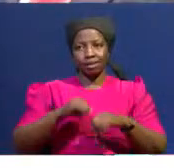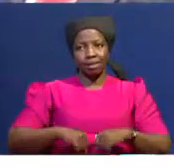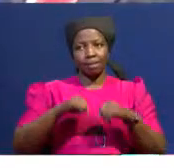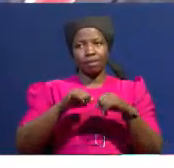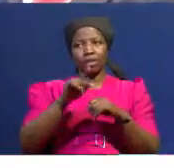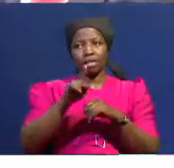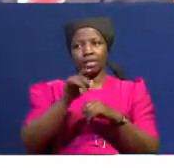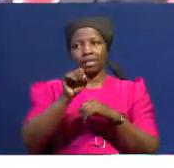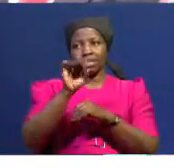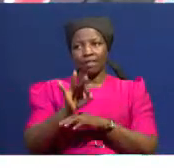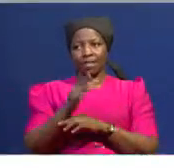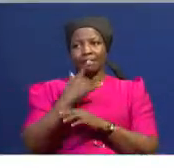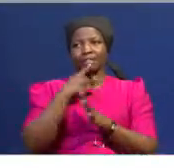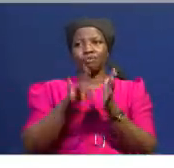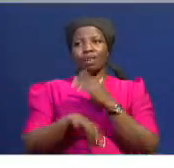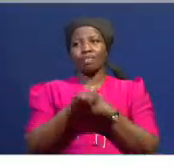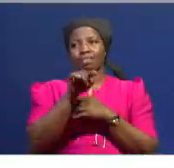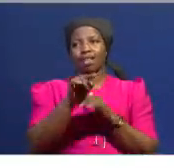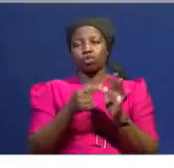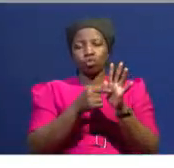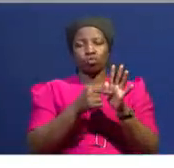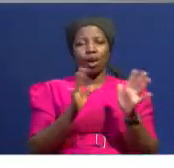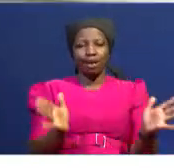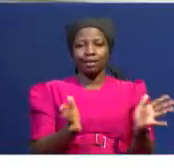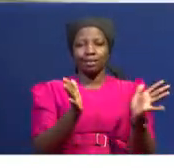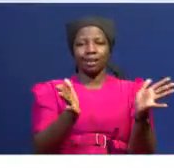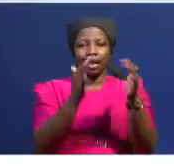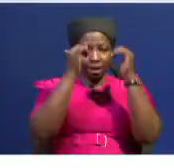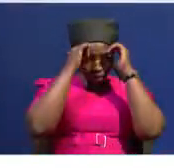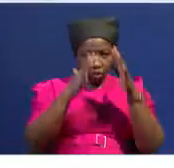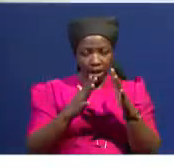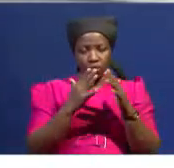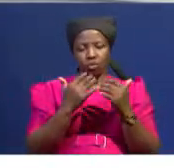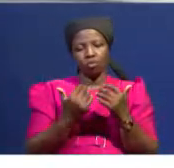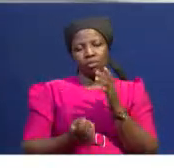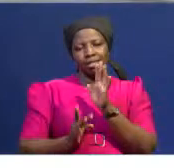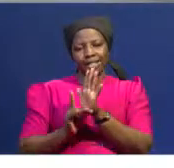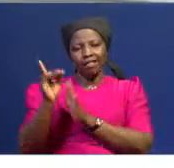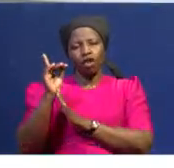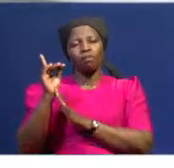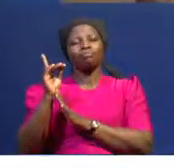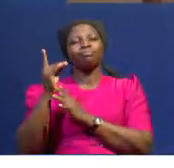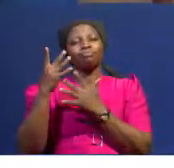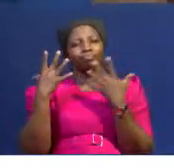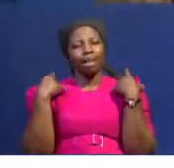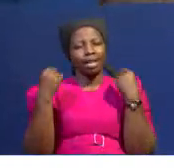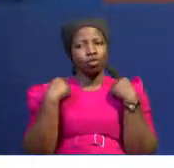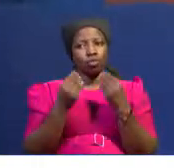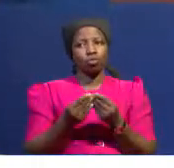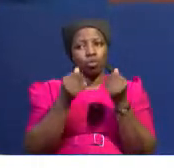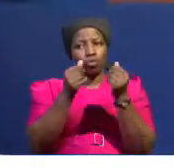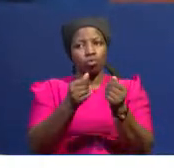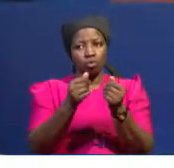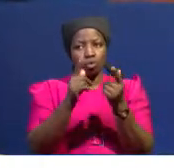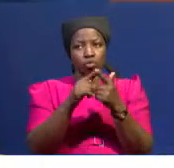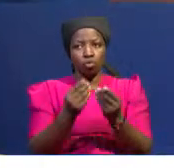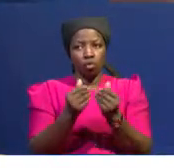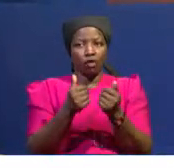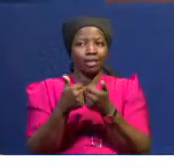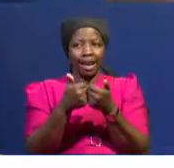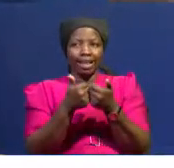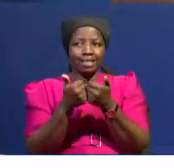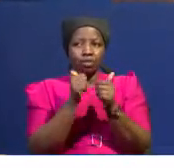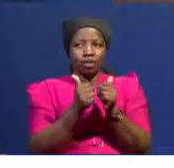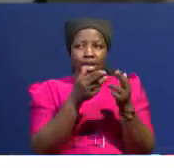KSEF, noted that the fair encourages students to develop practical solutions to emerging challenges, drawing inspiration from local